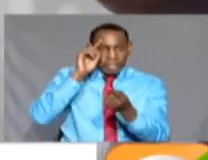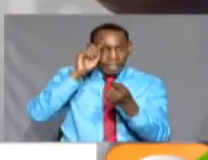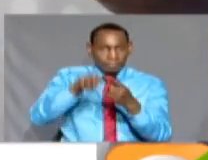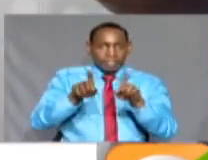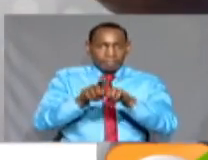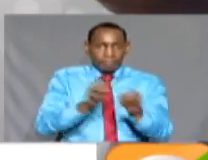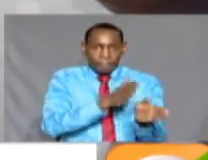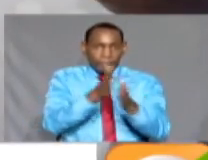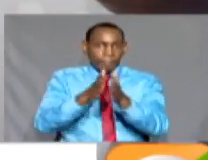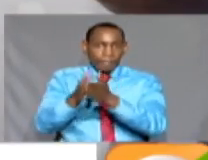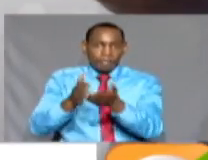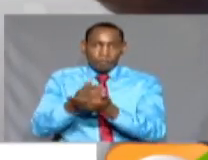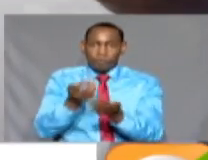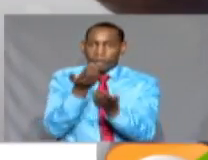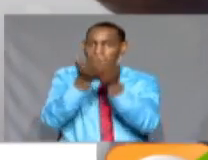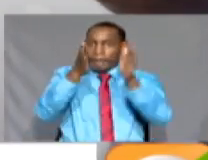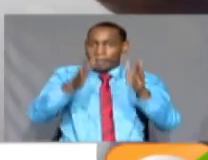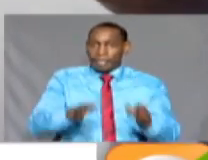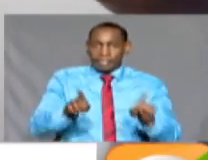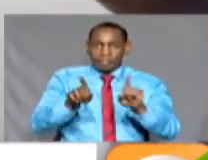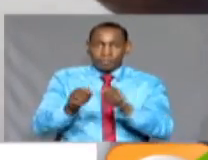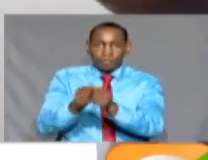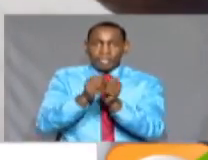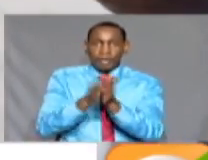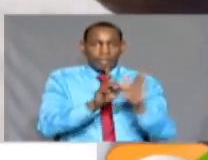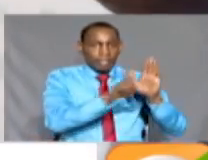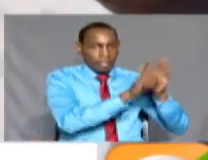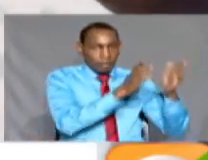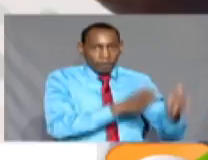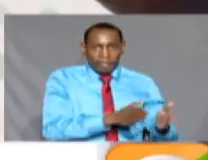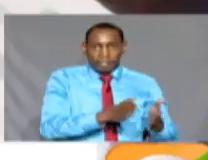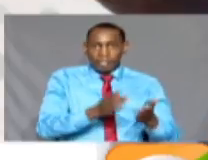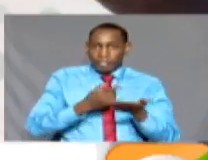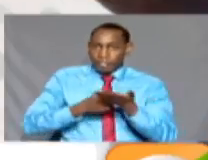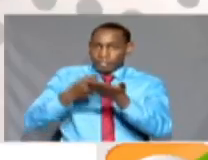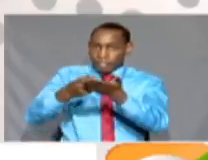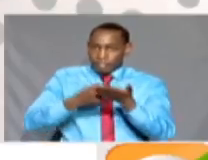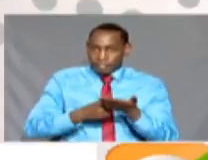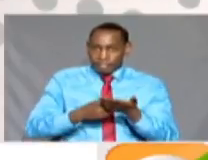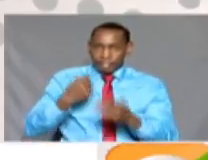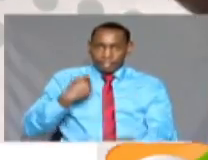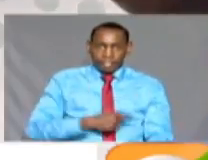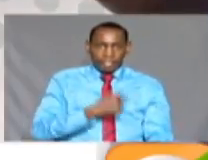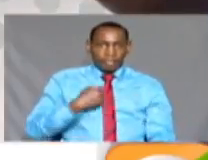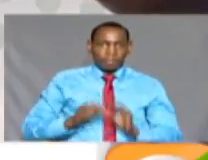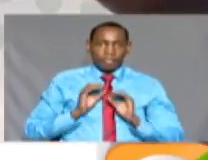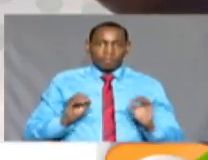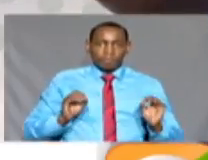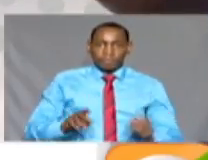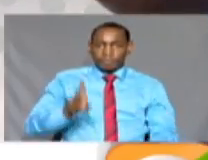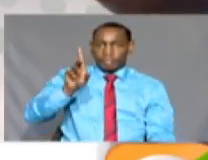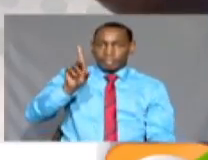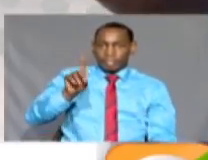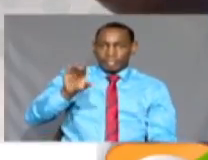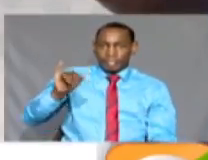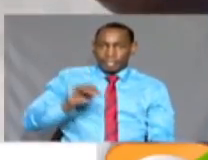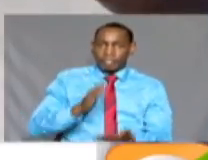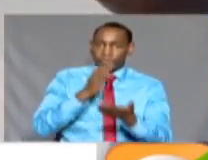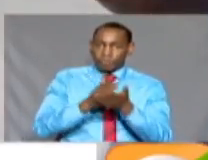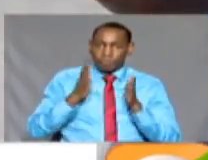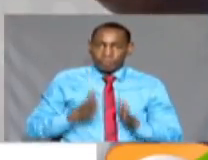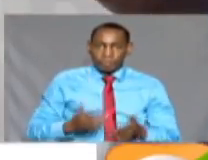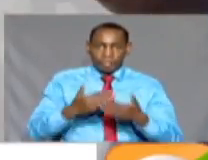contrived scheme by the applicant and her lawyer to prematurely argue her innocence. Kinoti getting personal with